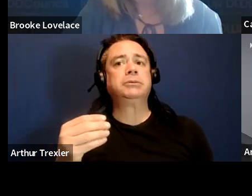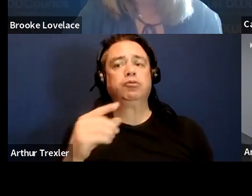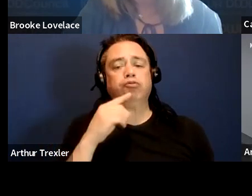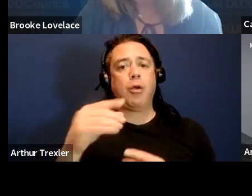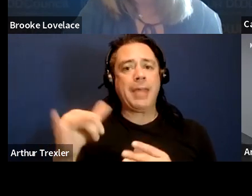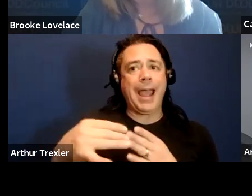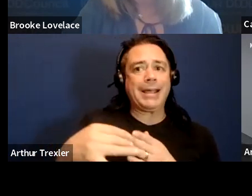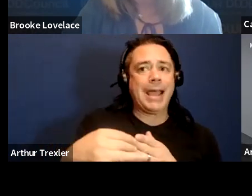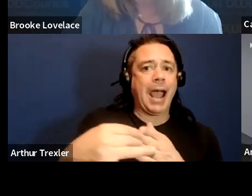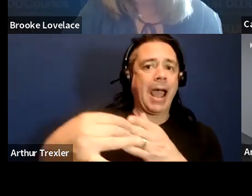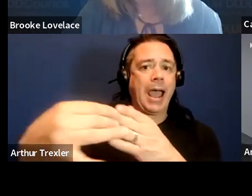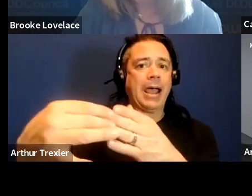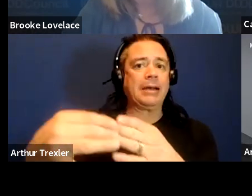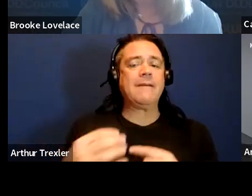of